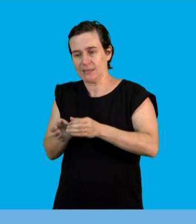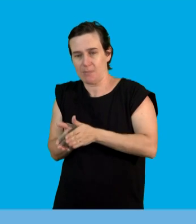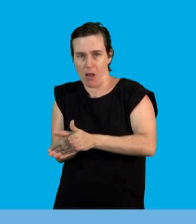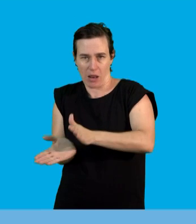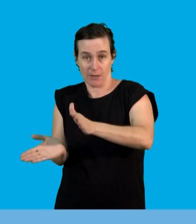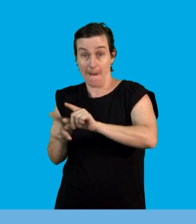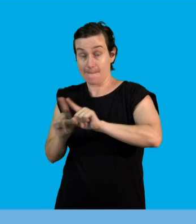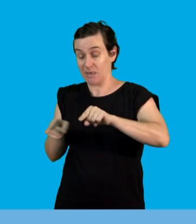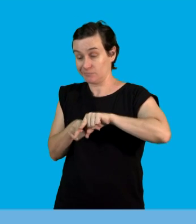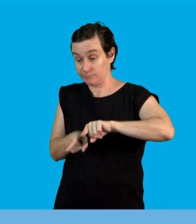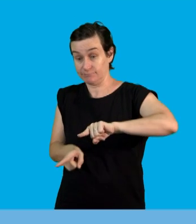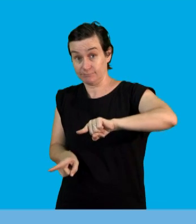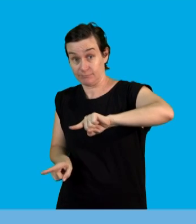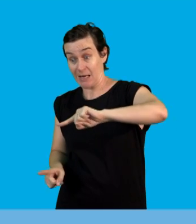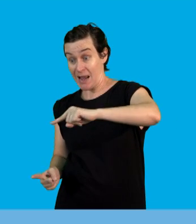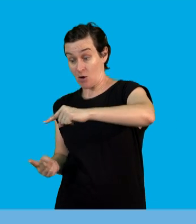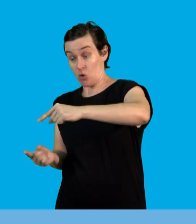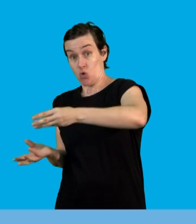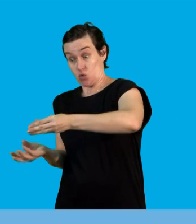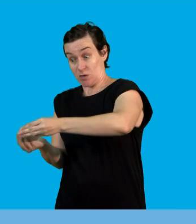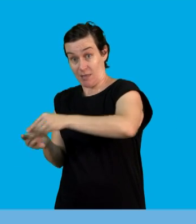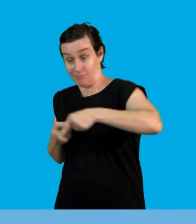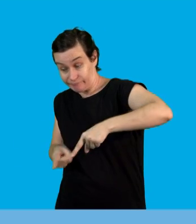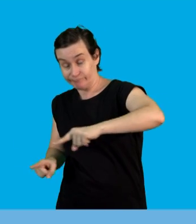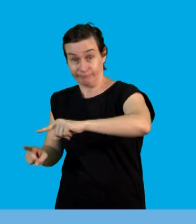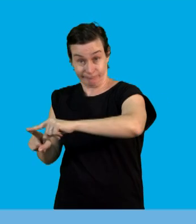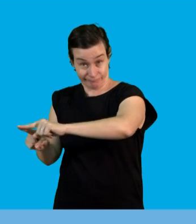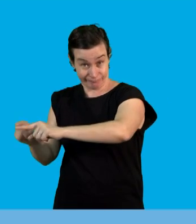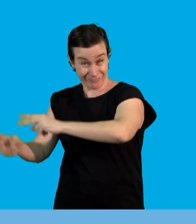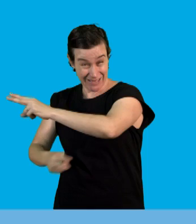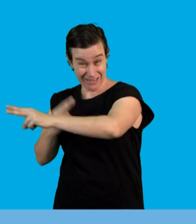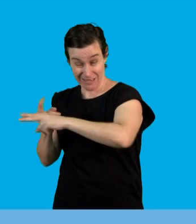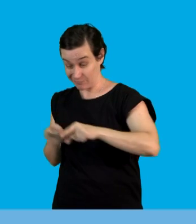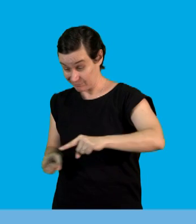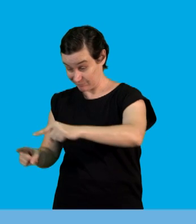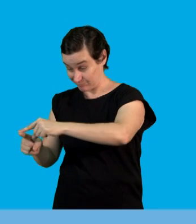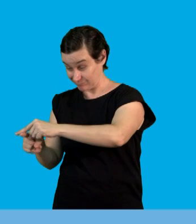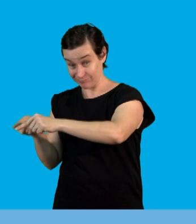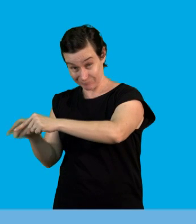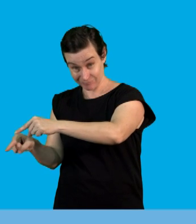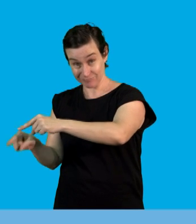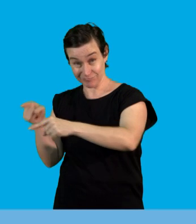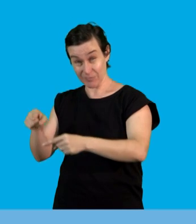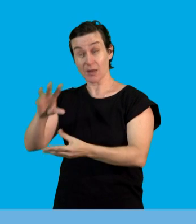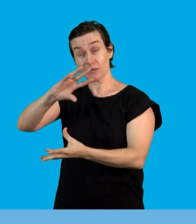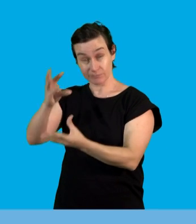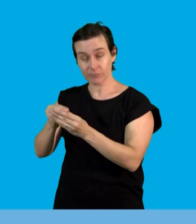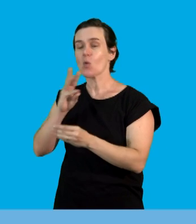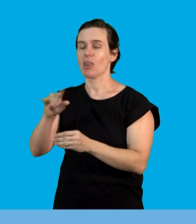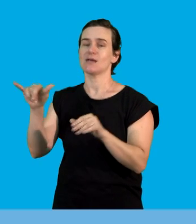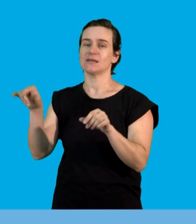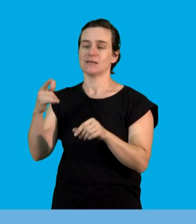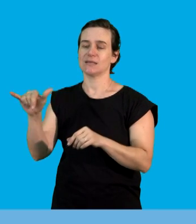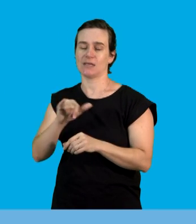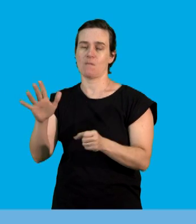the end, when they all meet up again at this point, the current is going to be the same as the one that we had initially before the